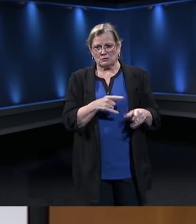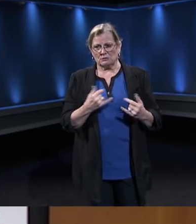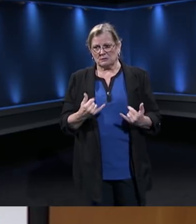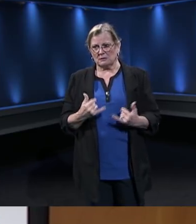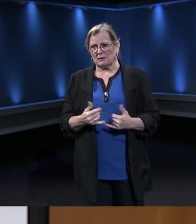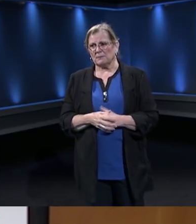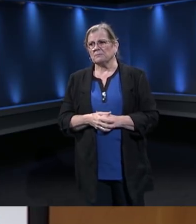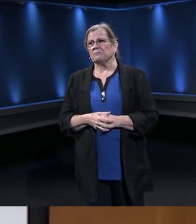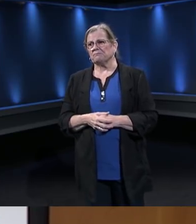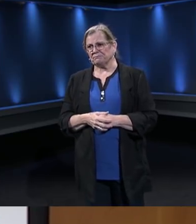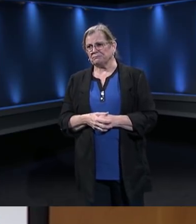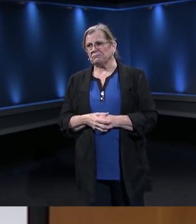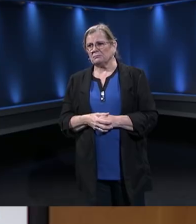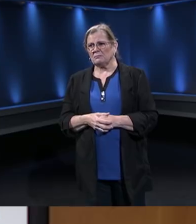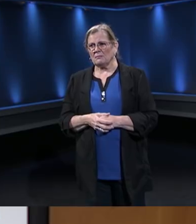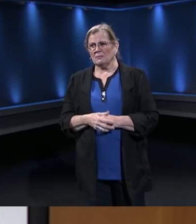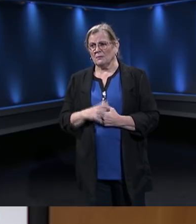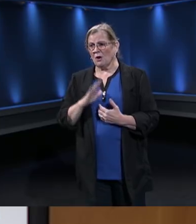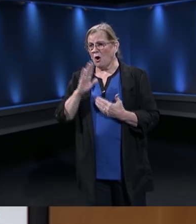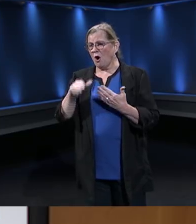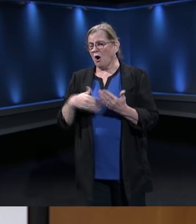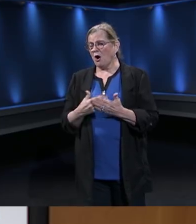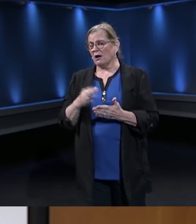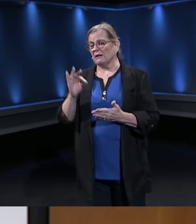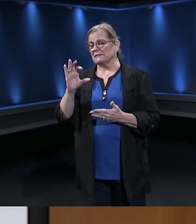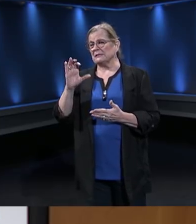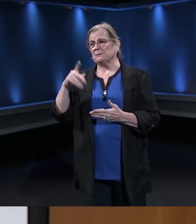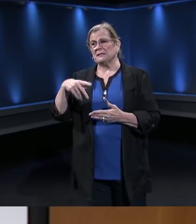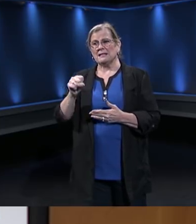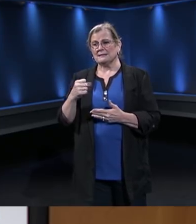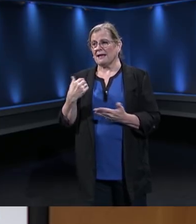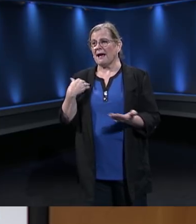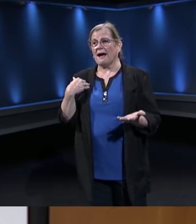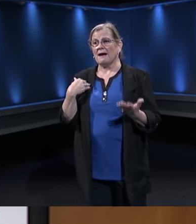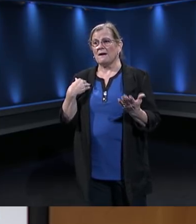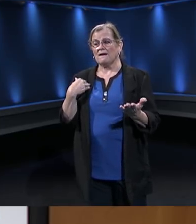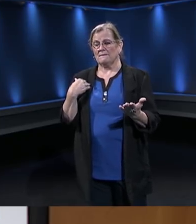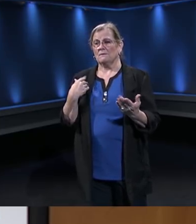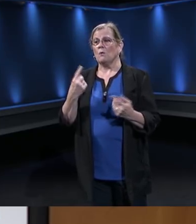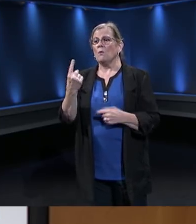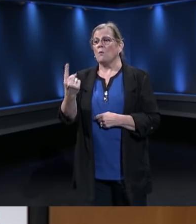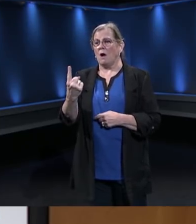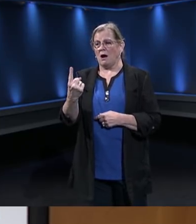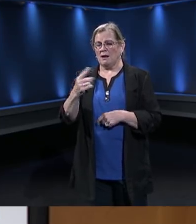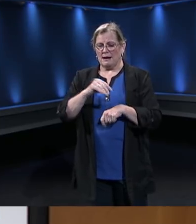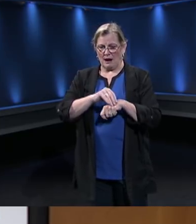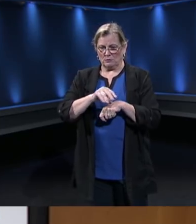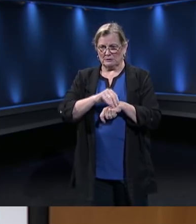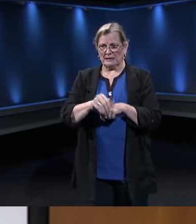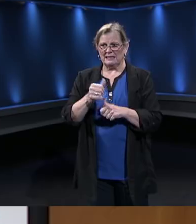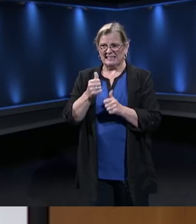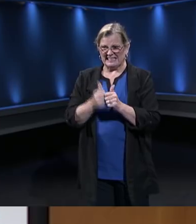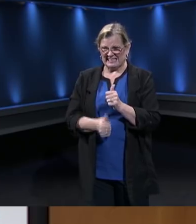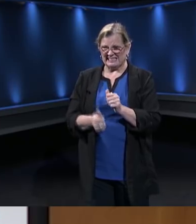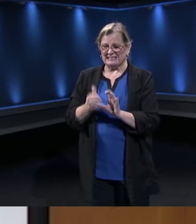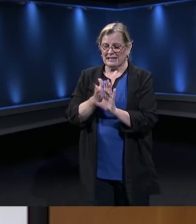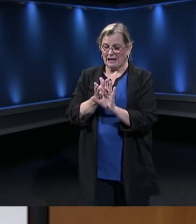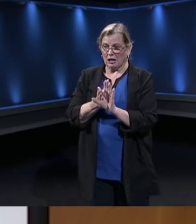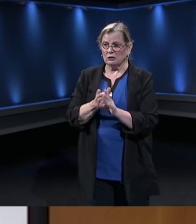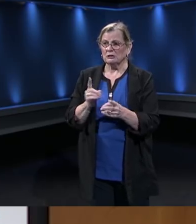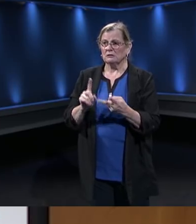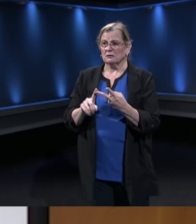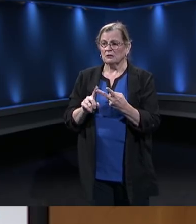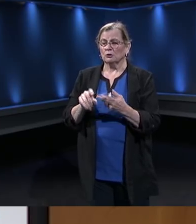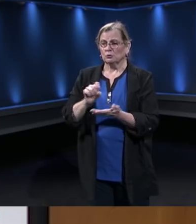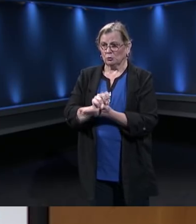that all of our Fairfax County Public Schools have at least one school counselor, school psychologist, and school social worker. And they are there